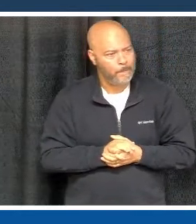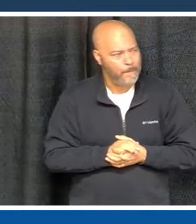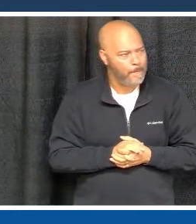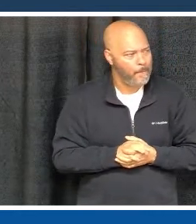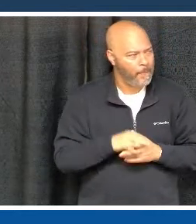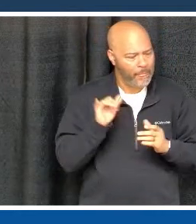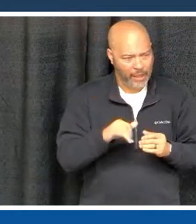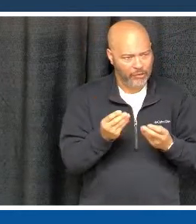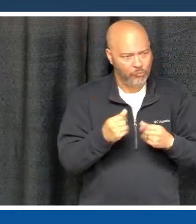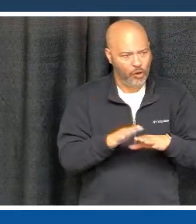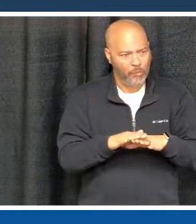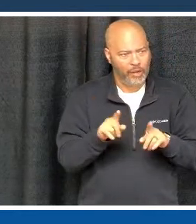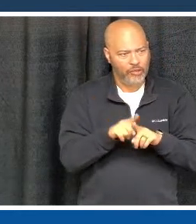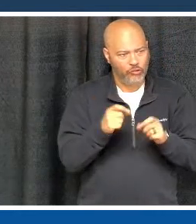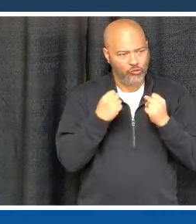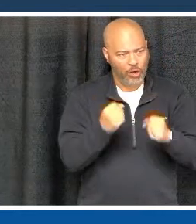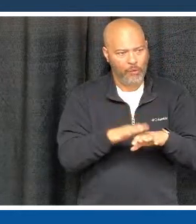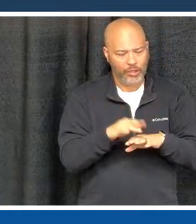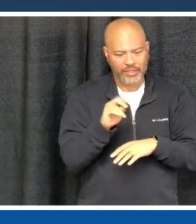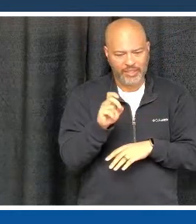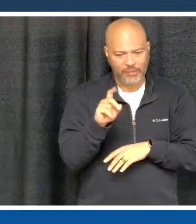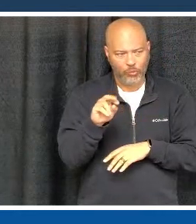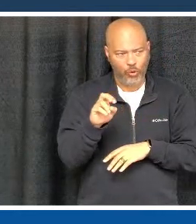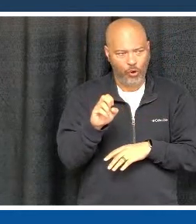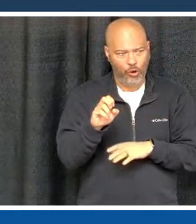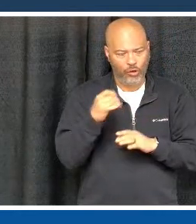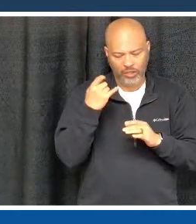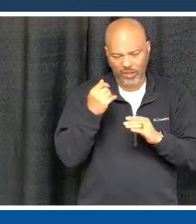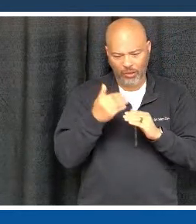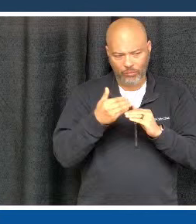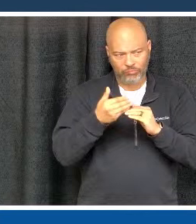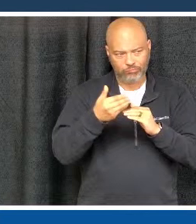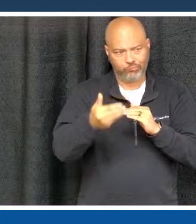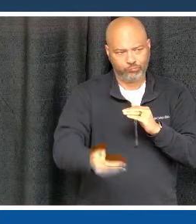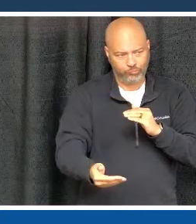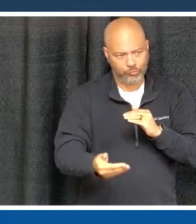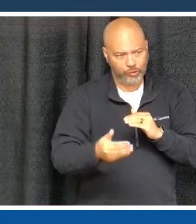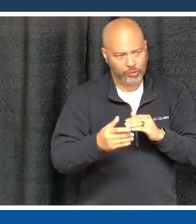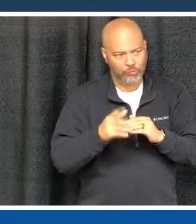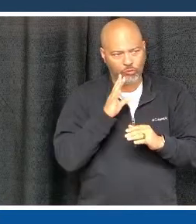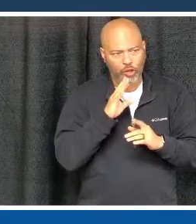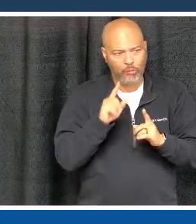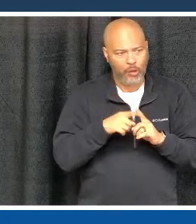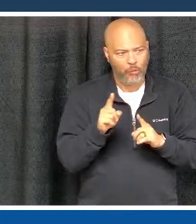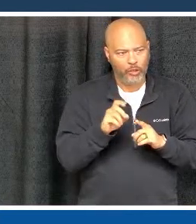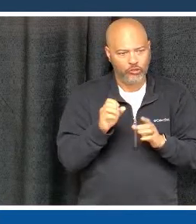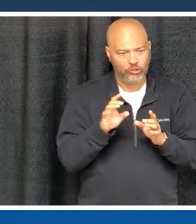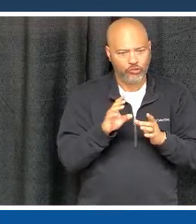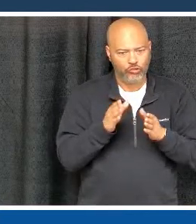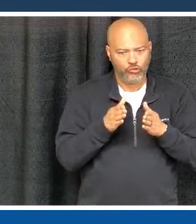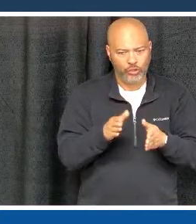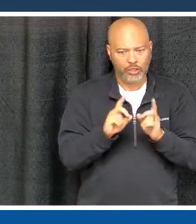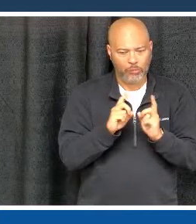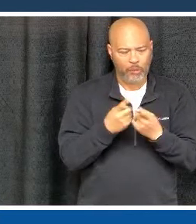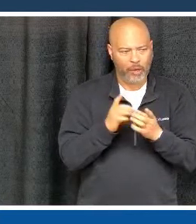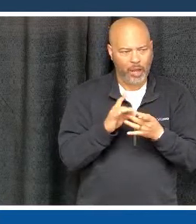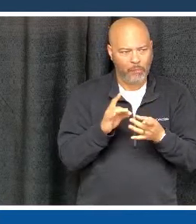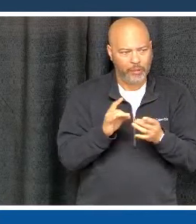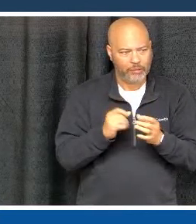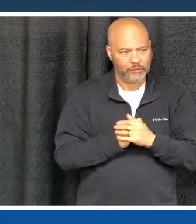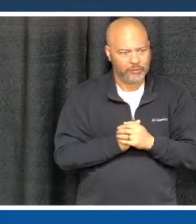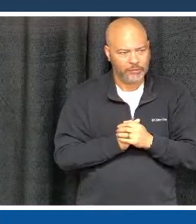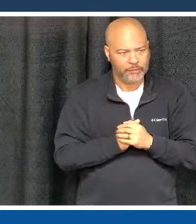There's the property as you drive by on Needmore Road. It is set down from the roadway a little bit. I'll talk about what the street department comments are in a minute.